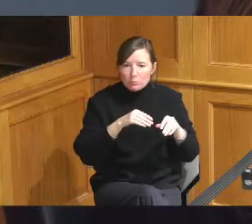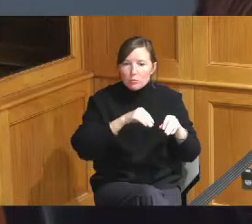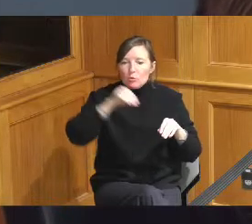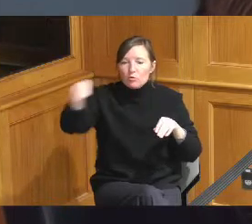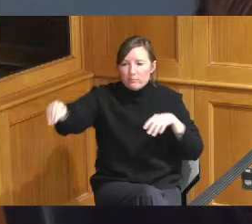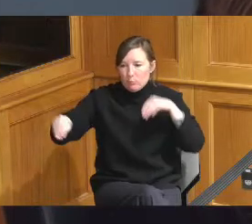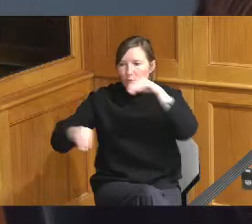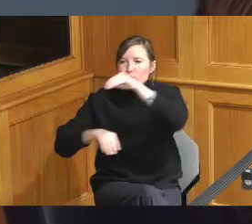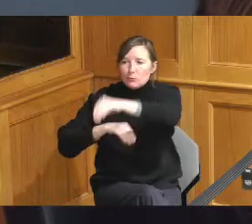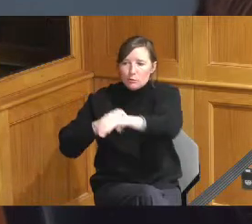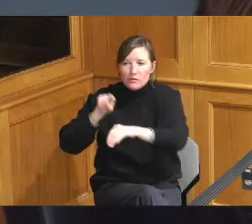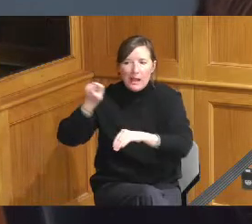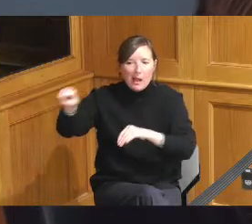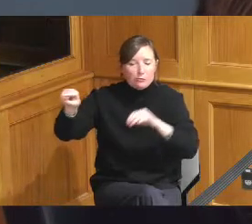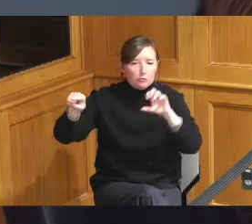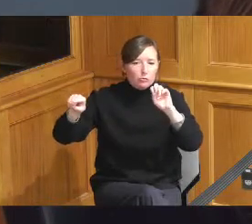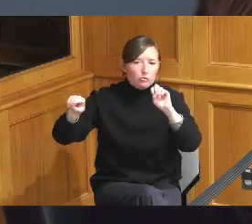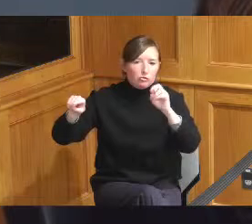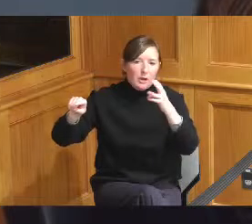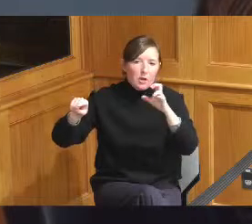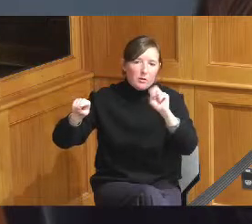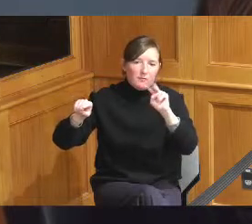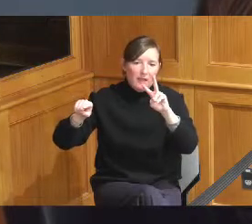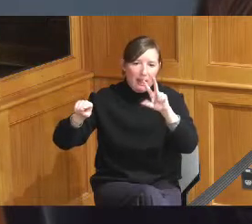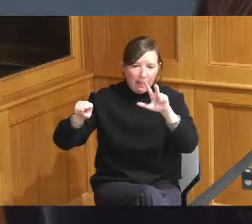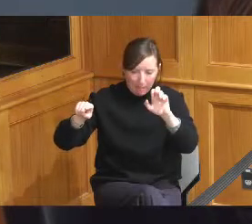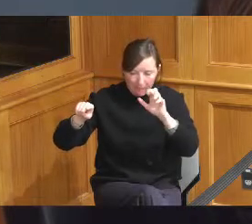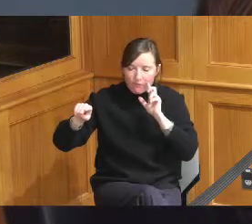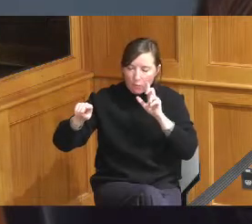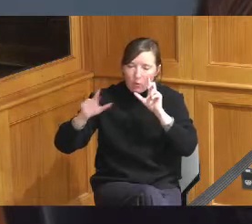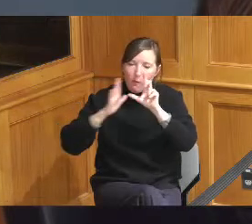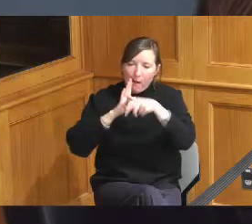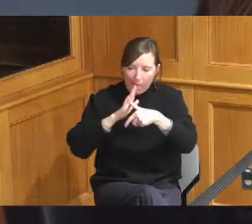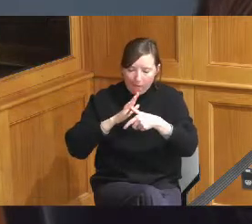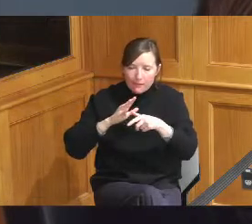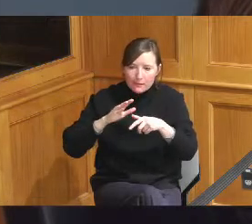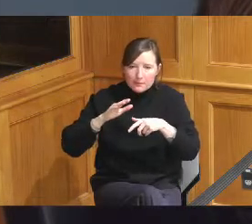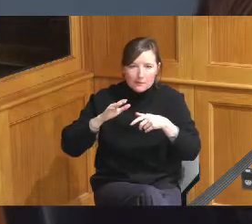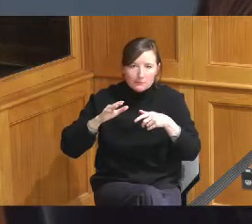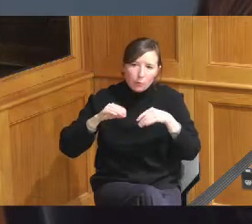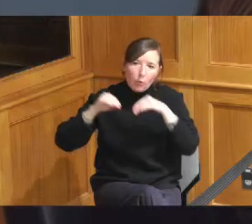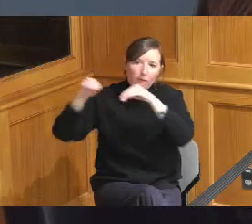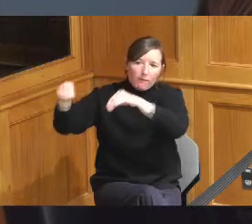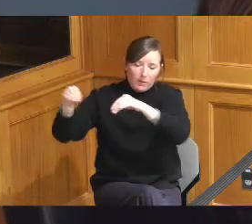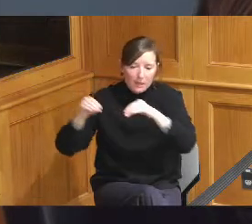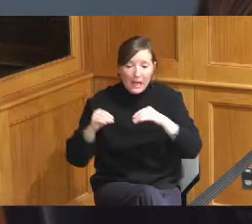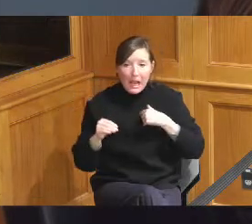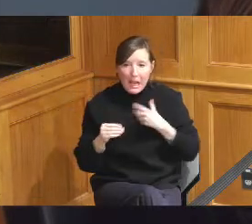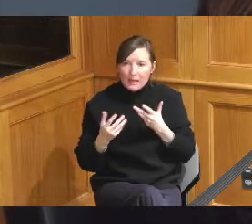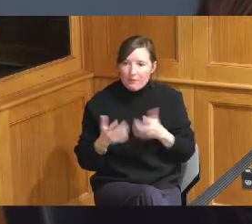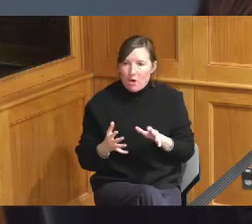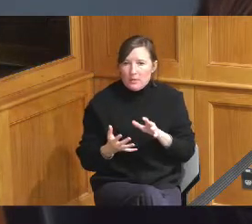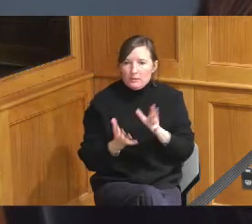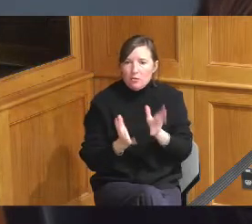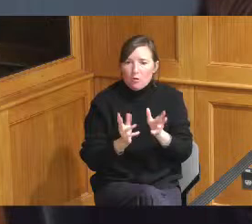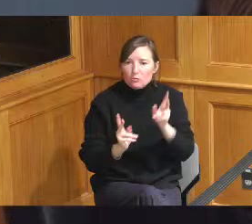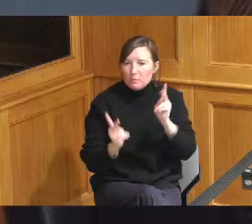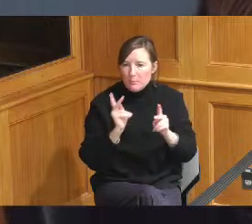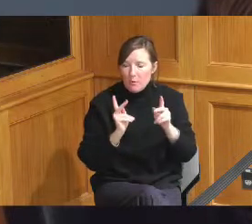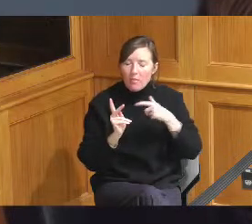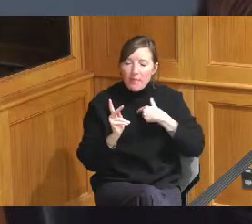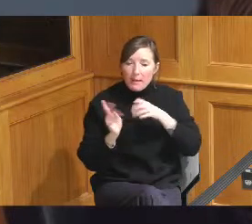them. So from the people that I have talked to that maybe have been scheduled down at the convention center, they have